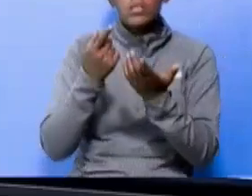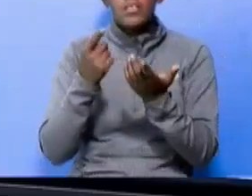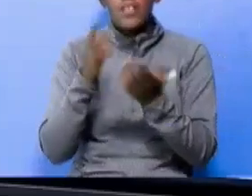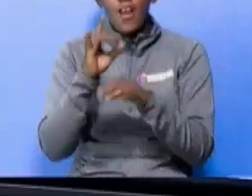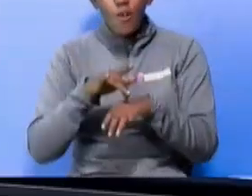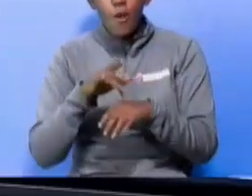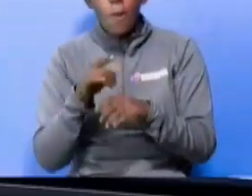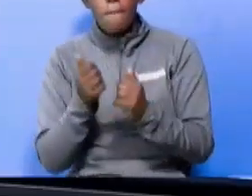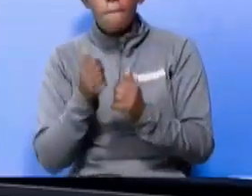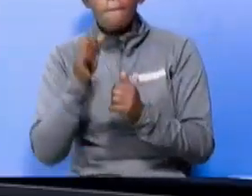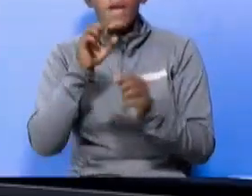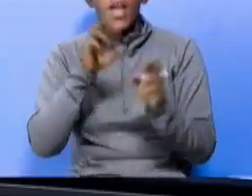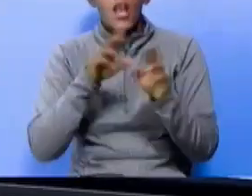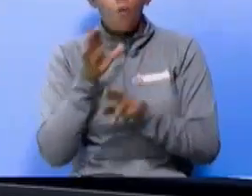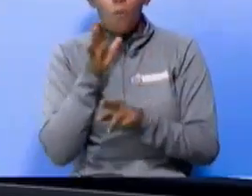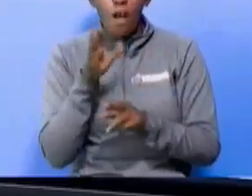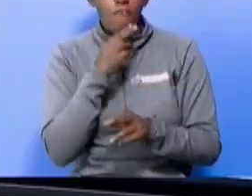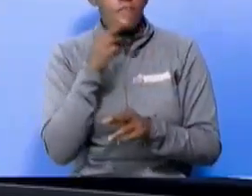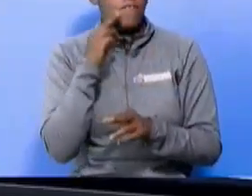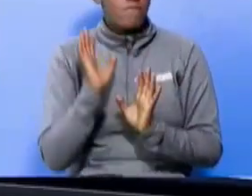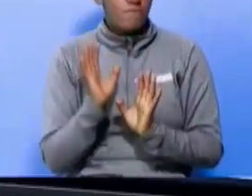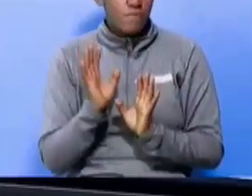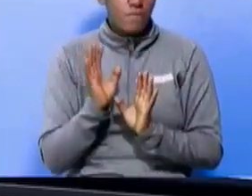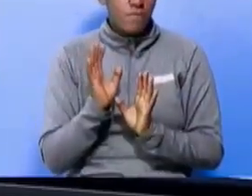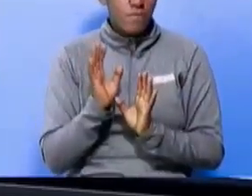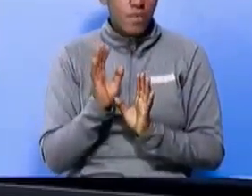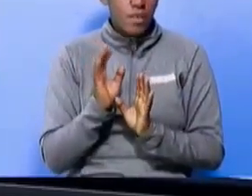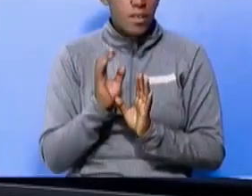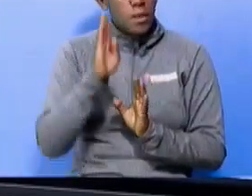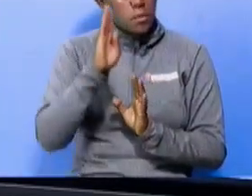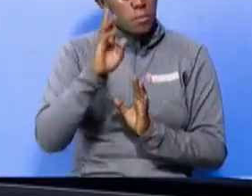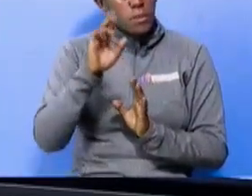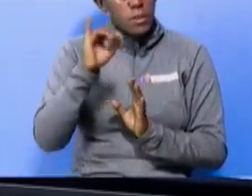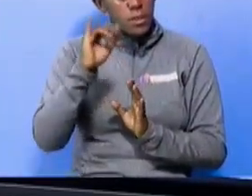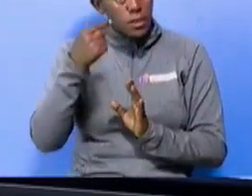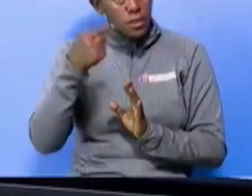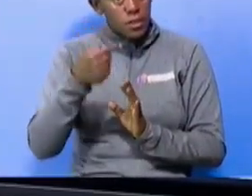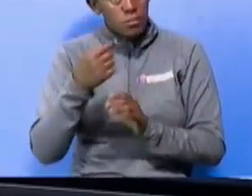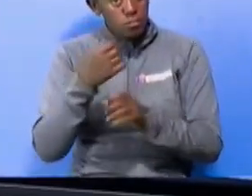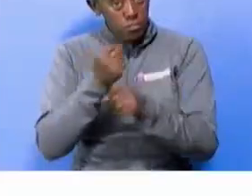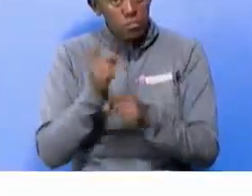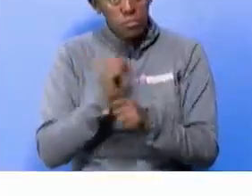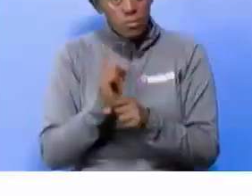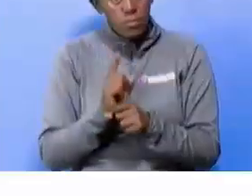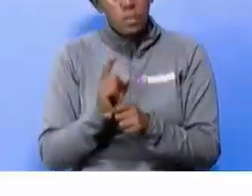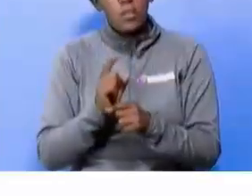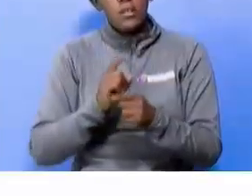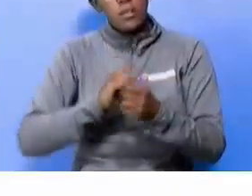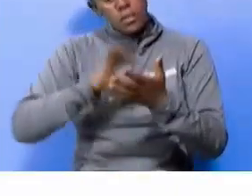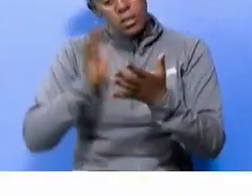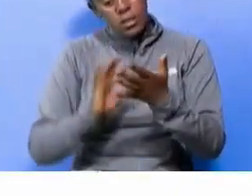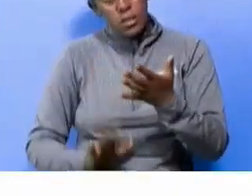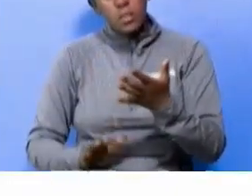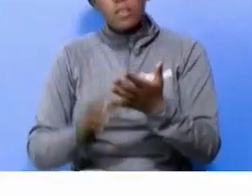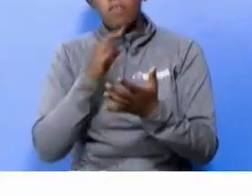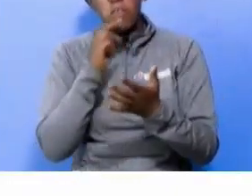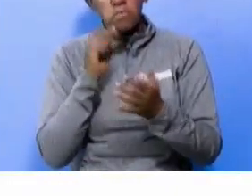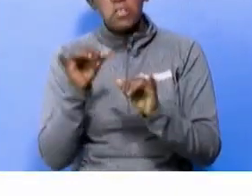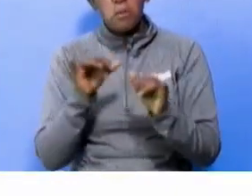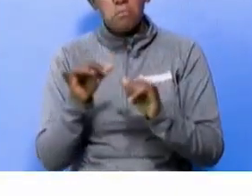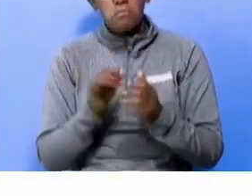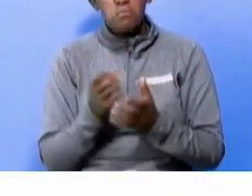the irregular one. So, bring, what it be? Let's list down some of the verbs like